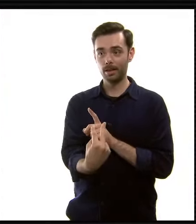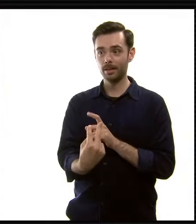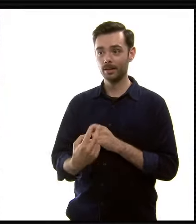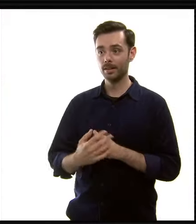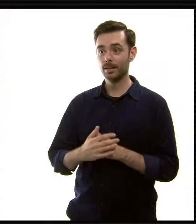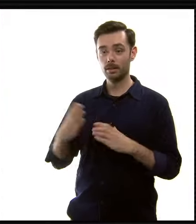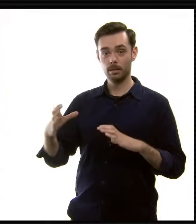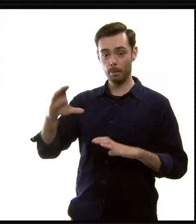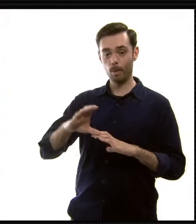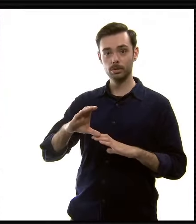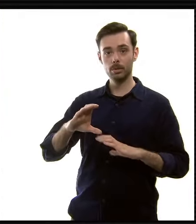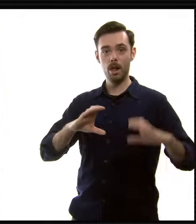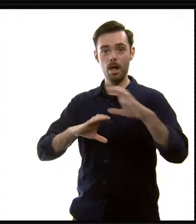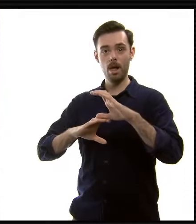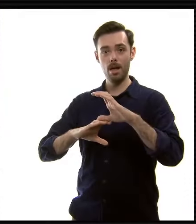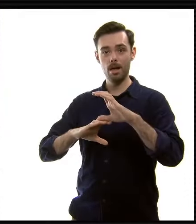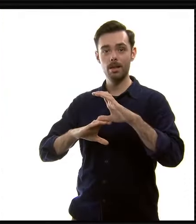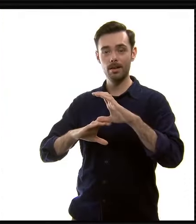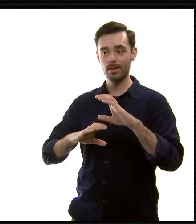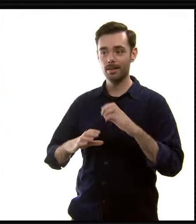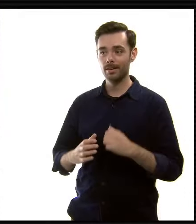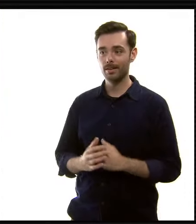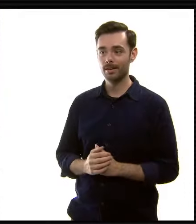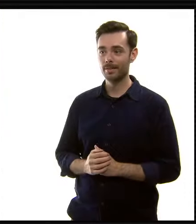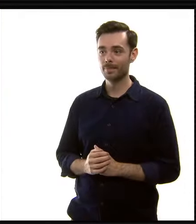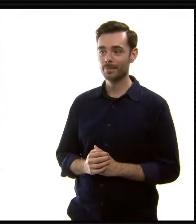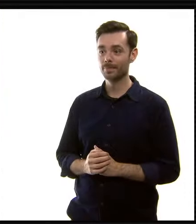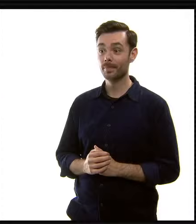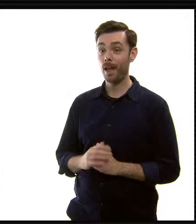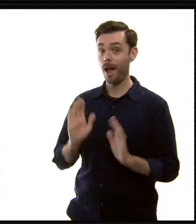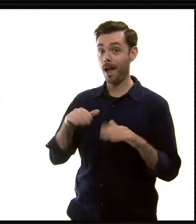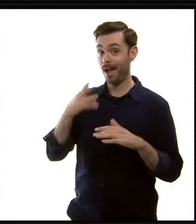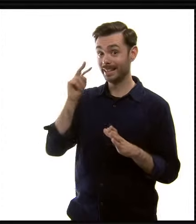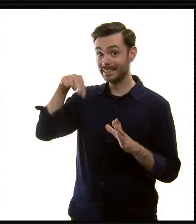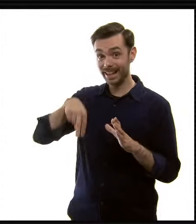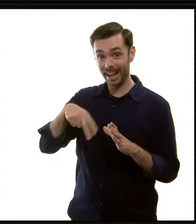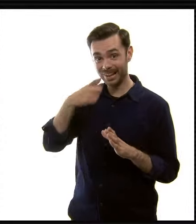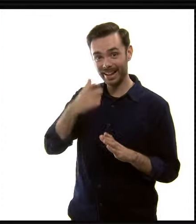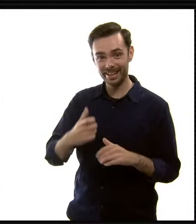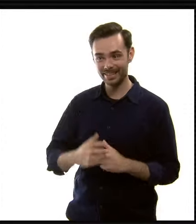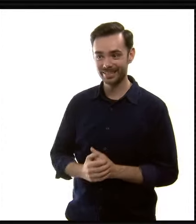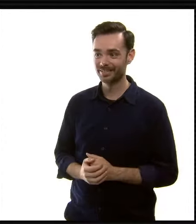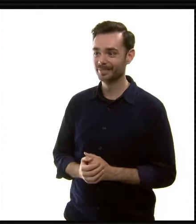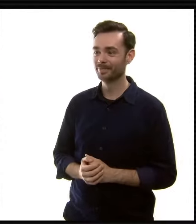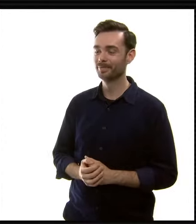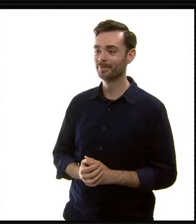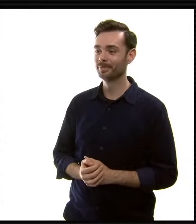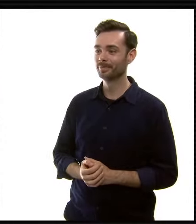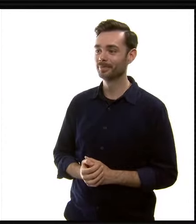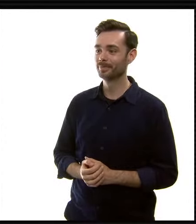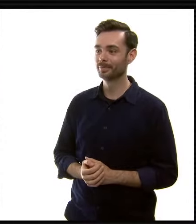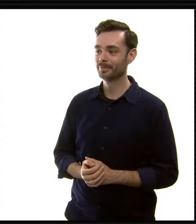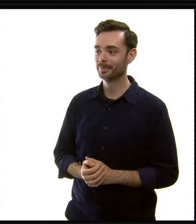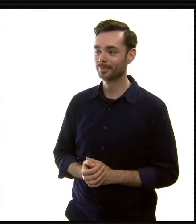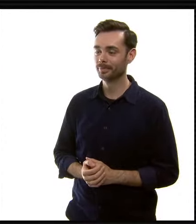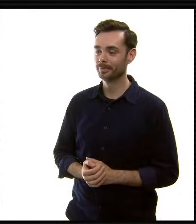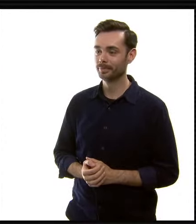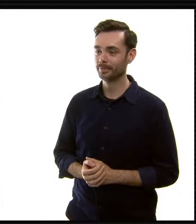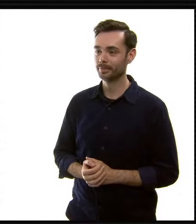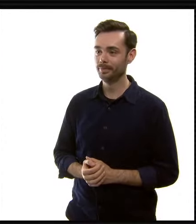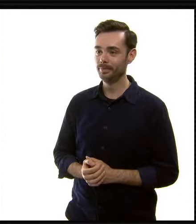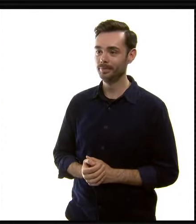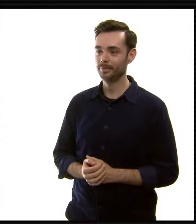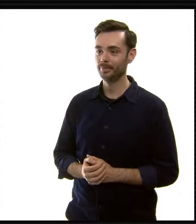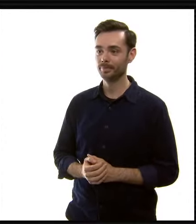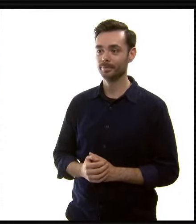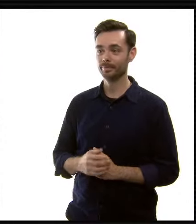that. And cool. yeah, it even has an interior. So if you want to, let's go ahead, through just it. take the roof off. Okay, so the top floor comes with a museum for